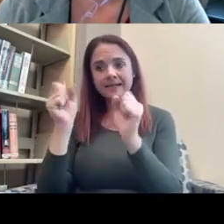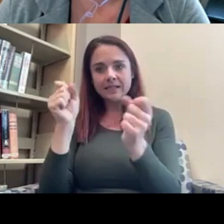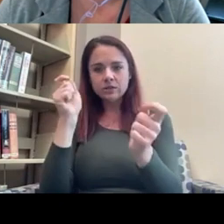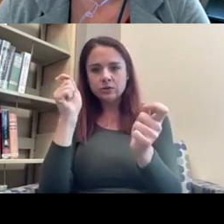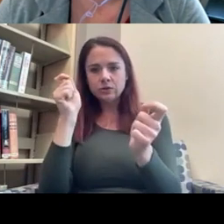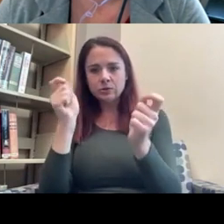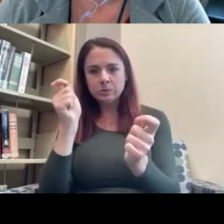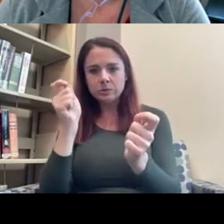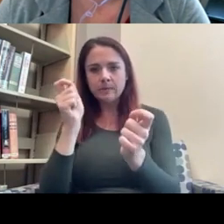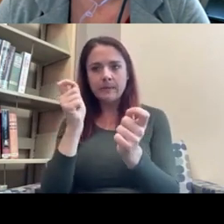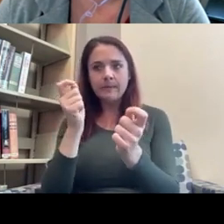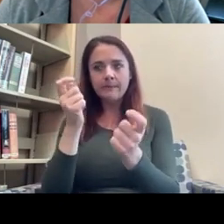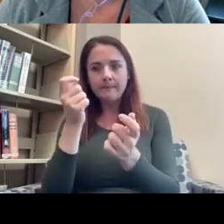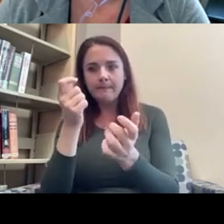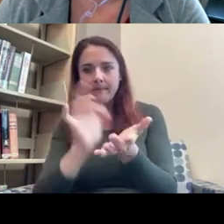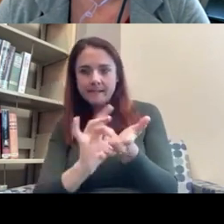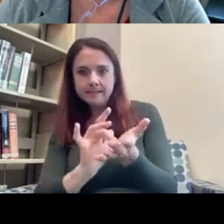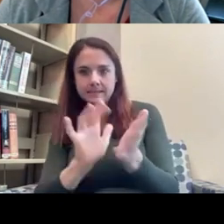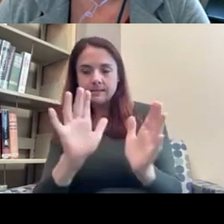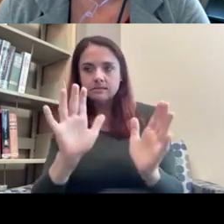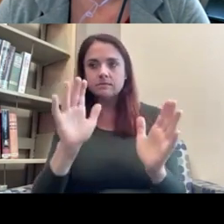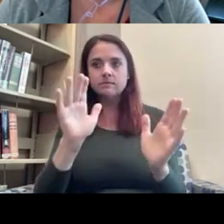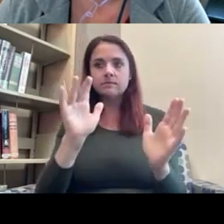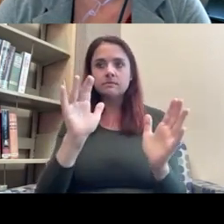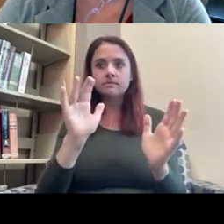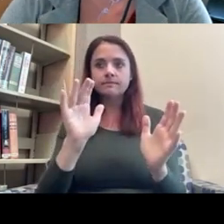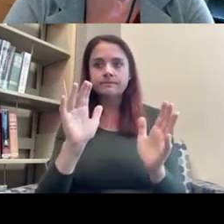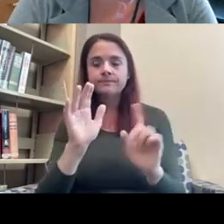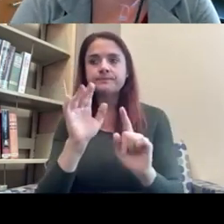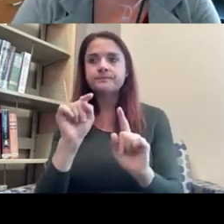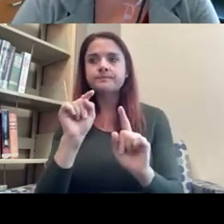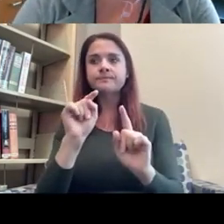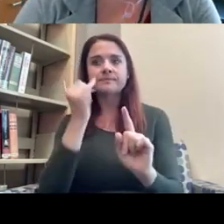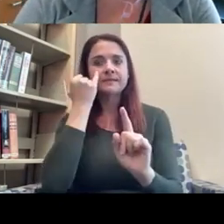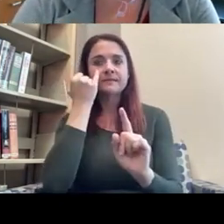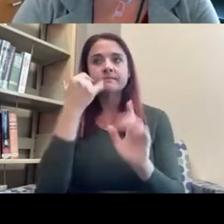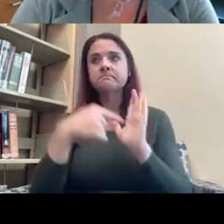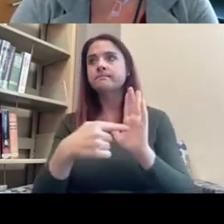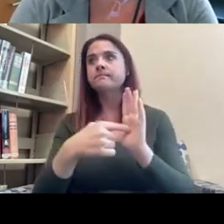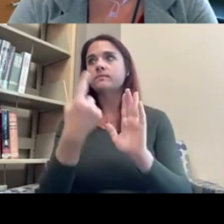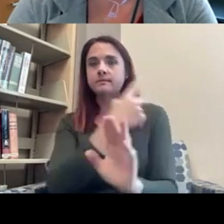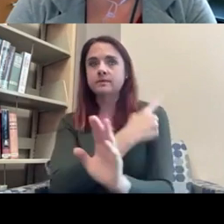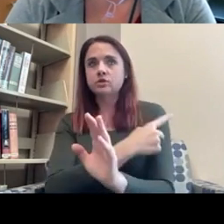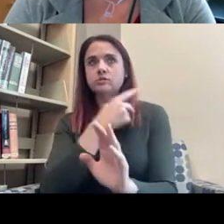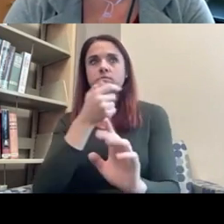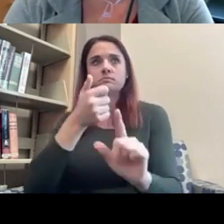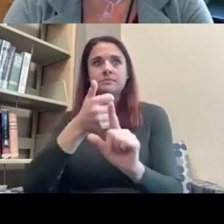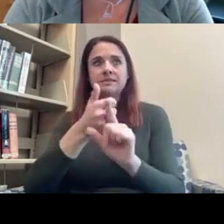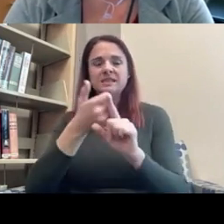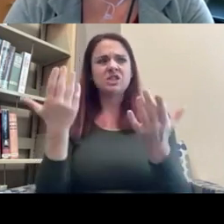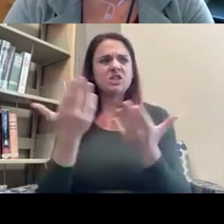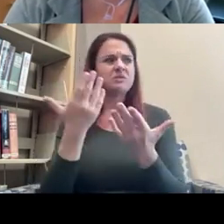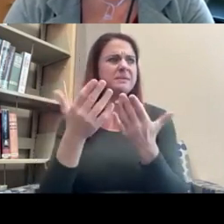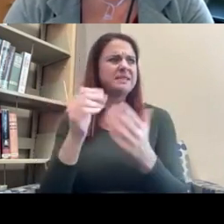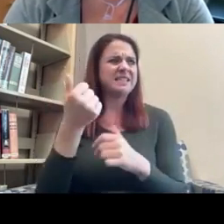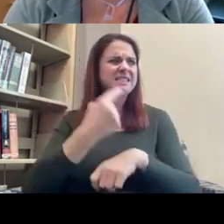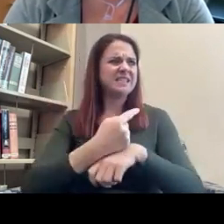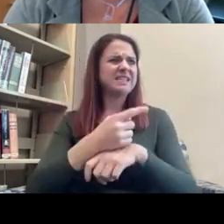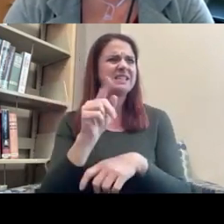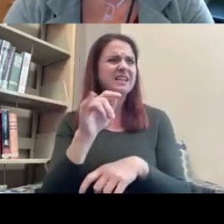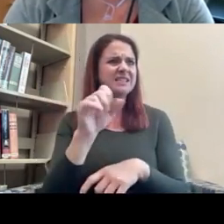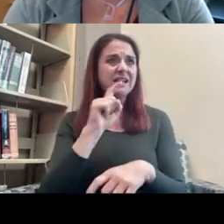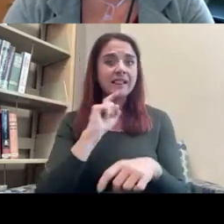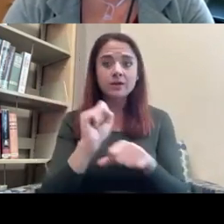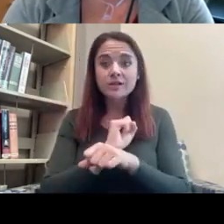us tweak medications where we've had a patient who was here probably for 10 days, literally